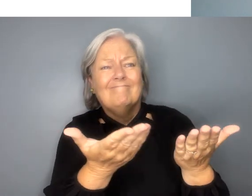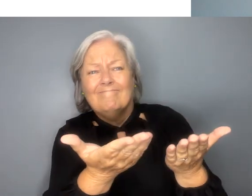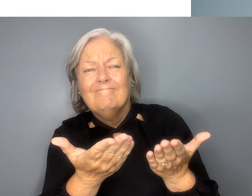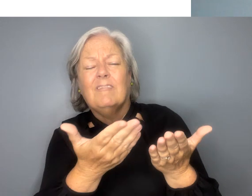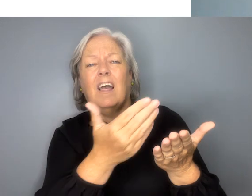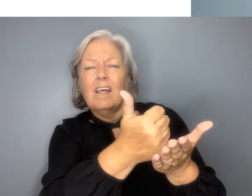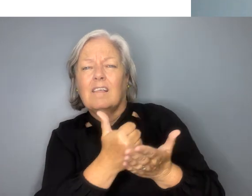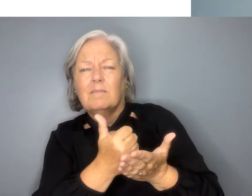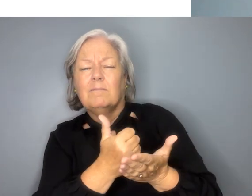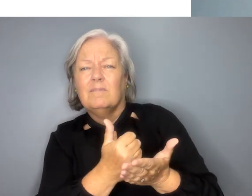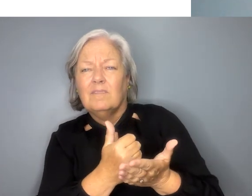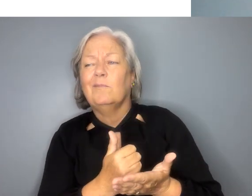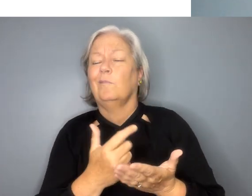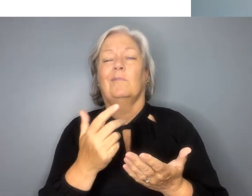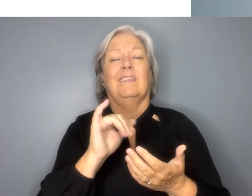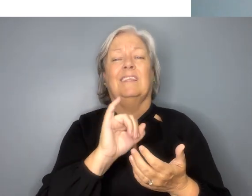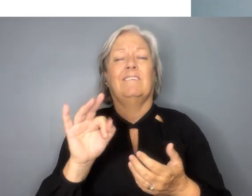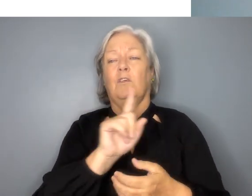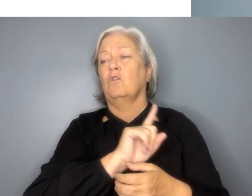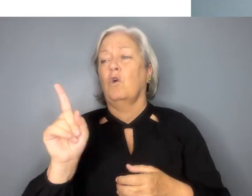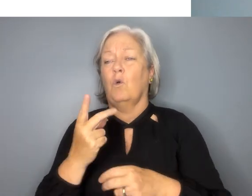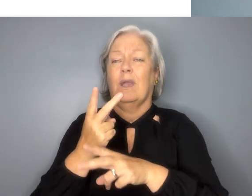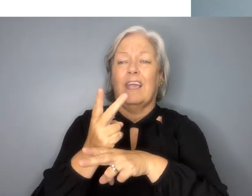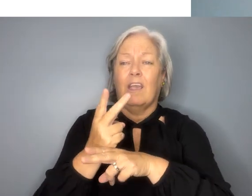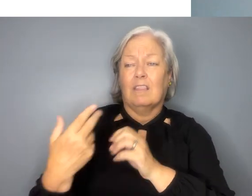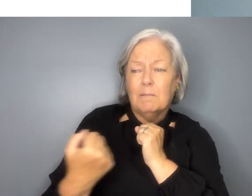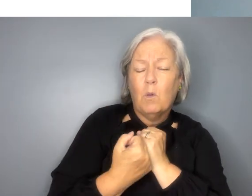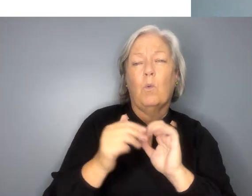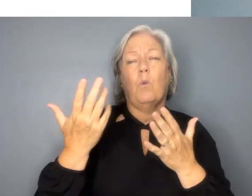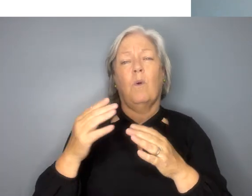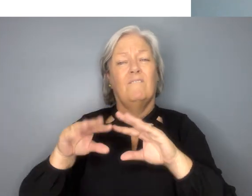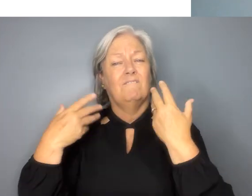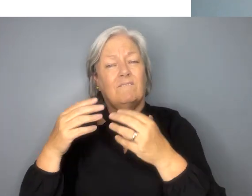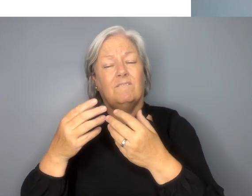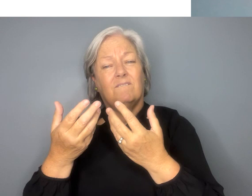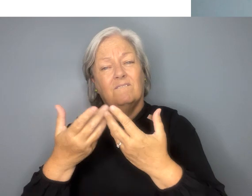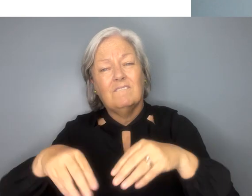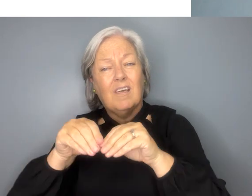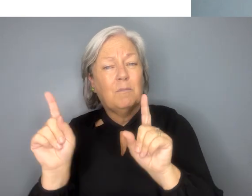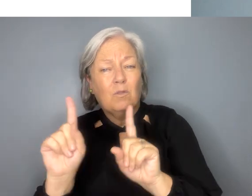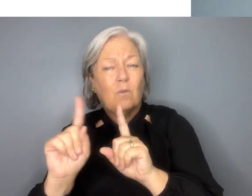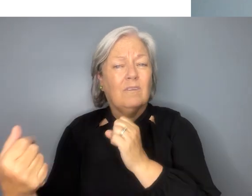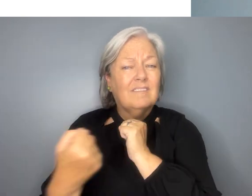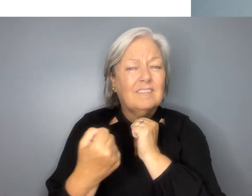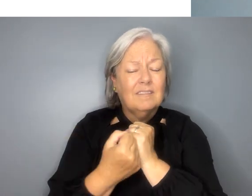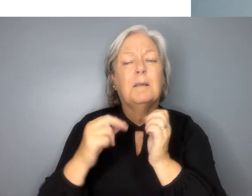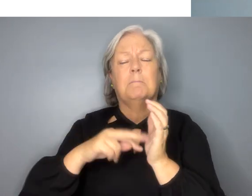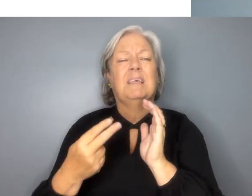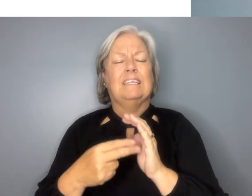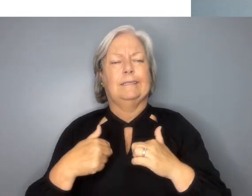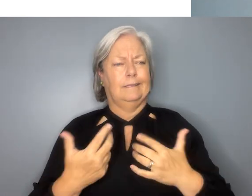we are, without support from our families, from our carers, it is very easy to stop us